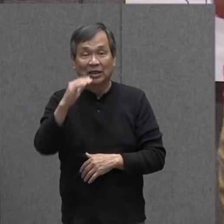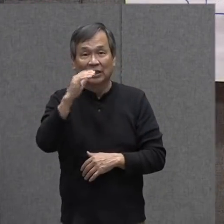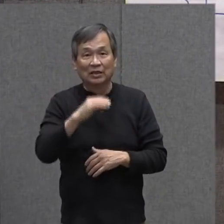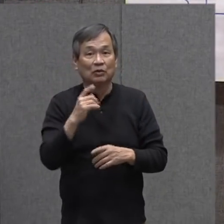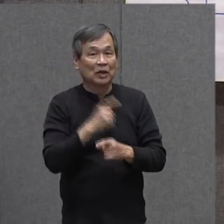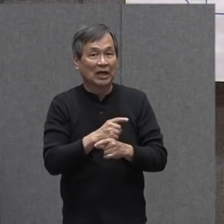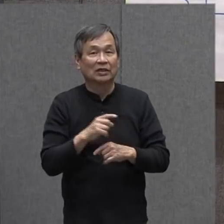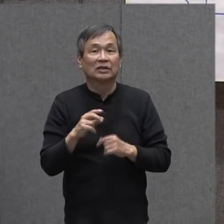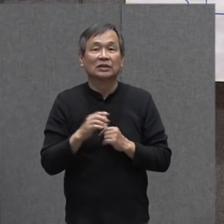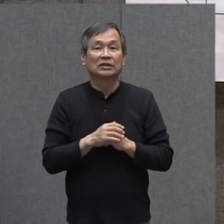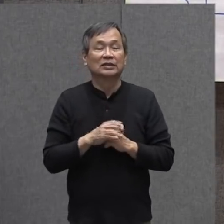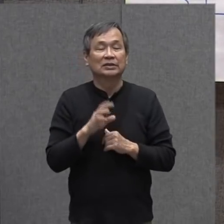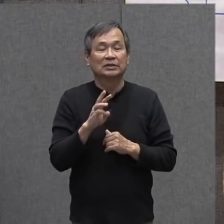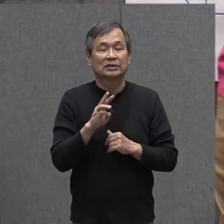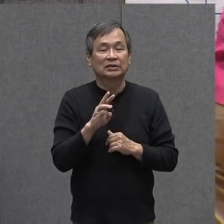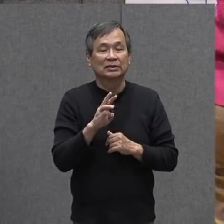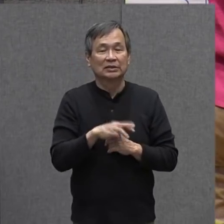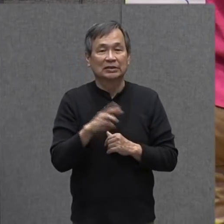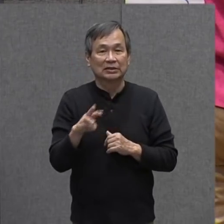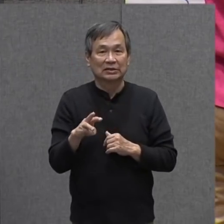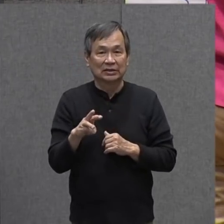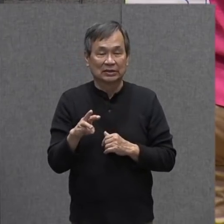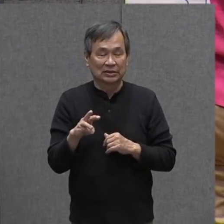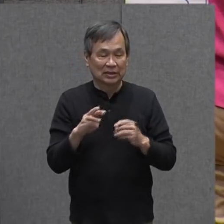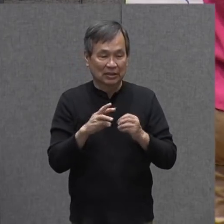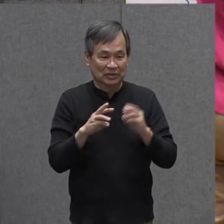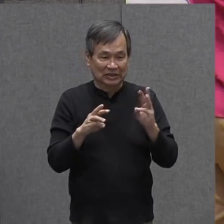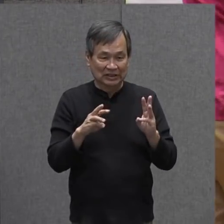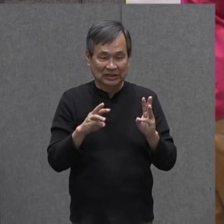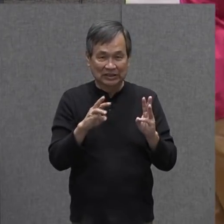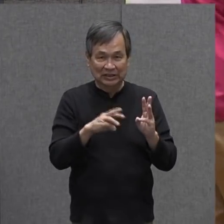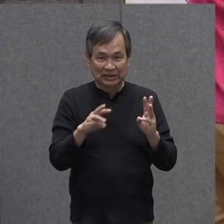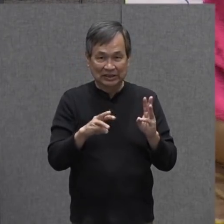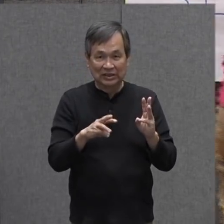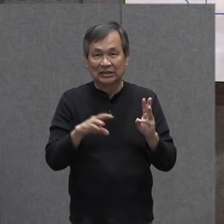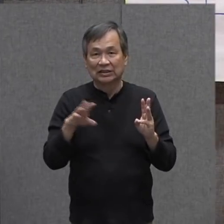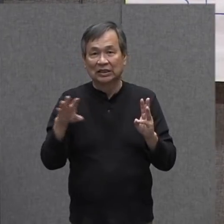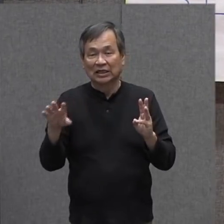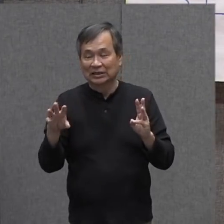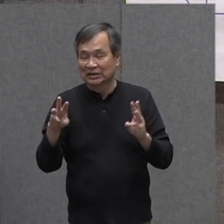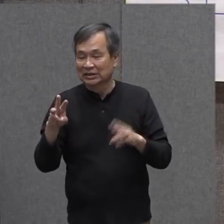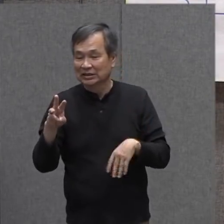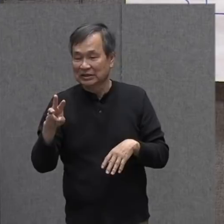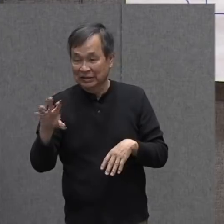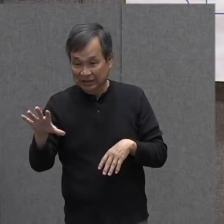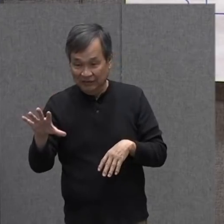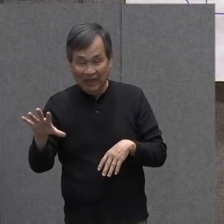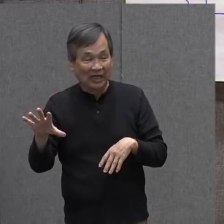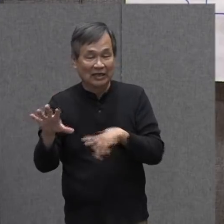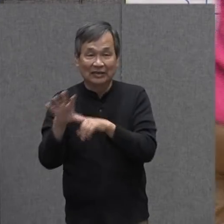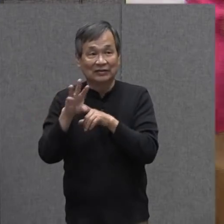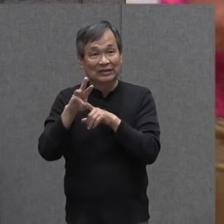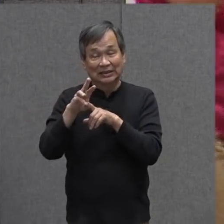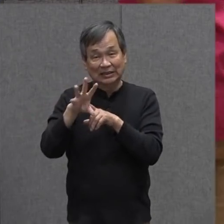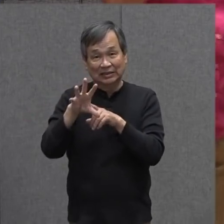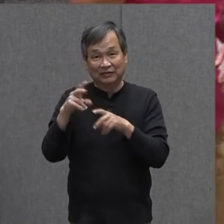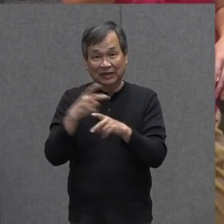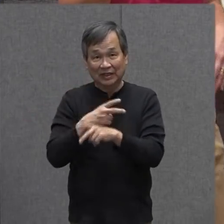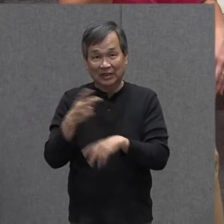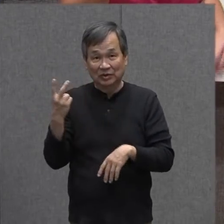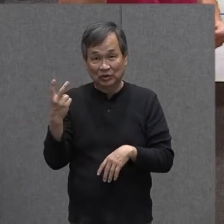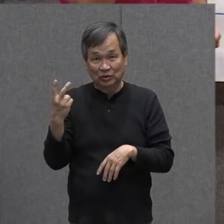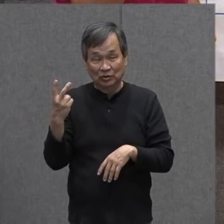comes 2 more seeds. So each time we'd plant it, every year went by, he'd eat 1 seed, plant